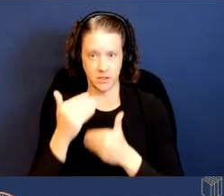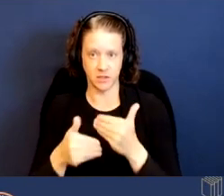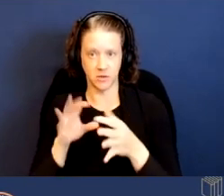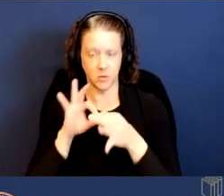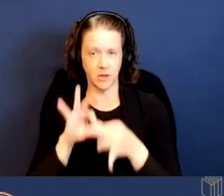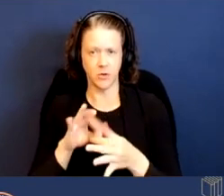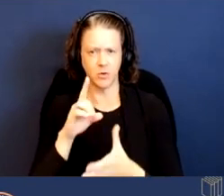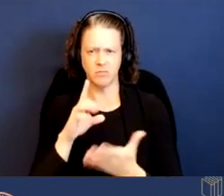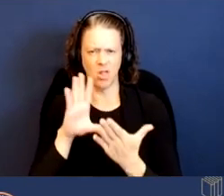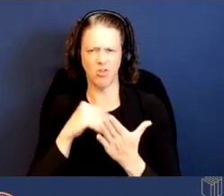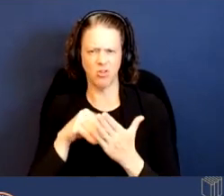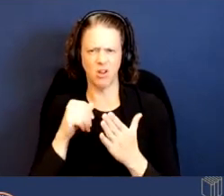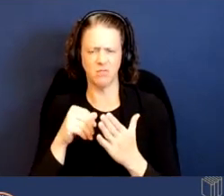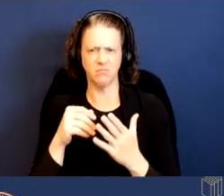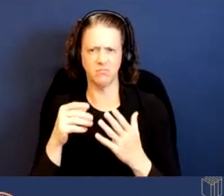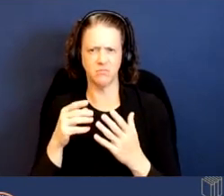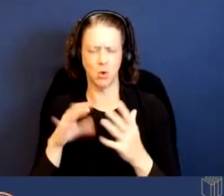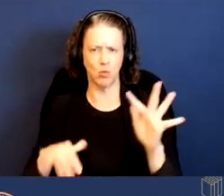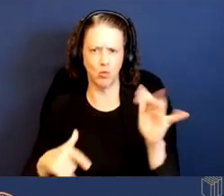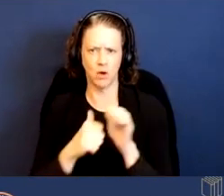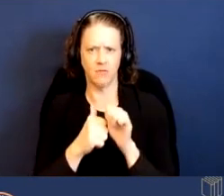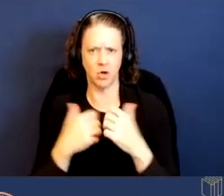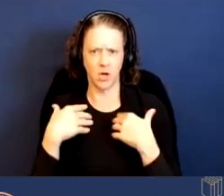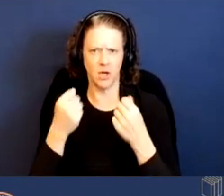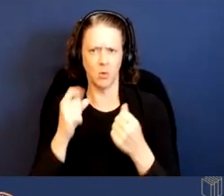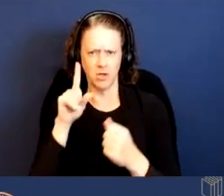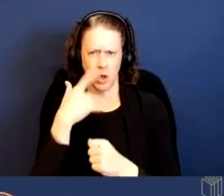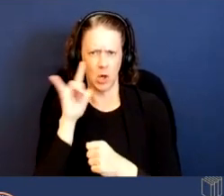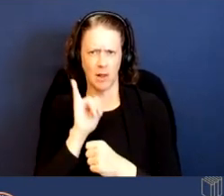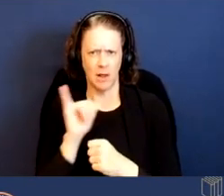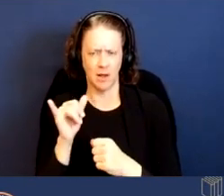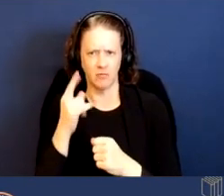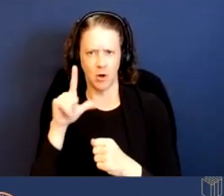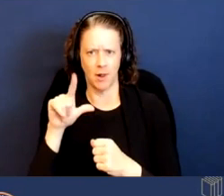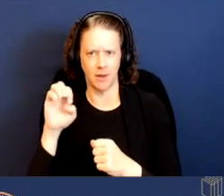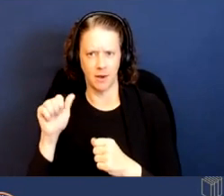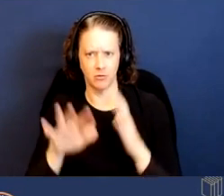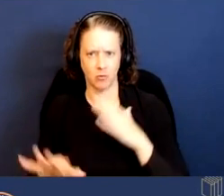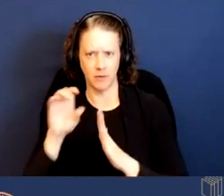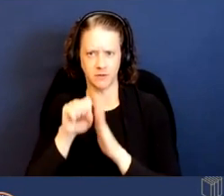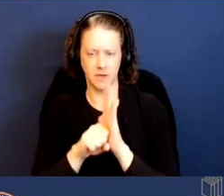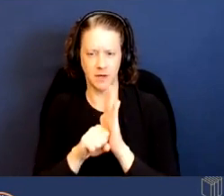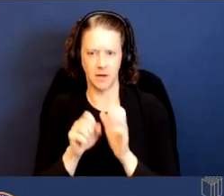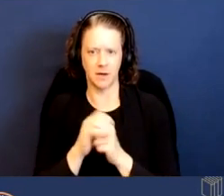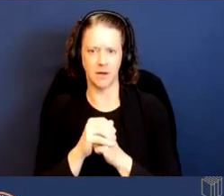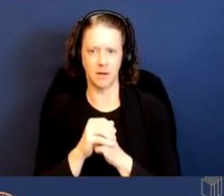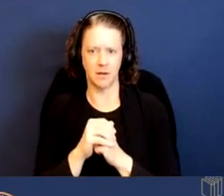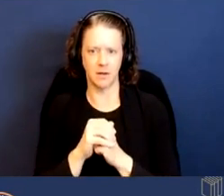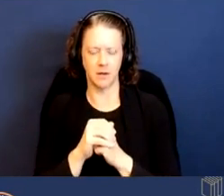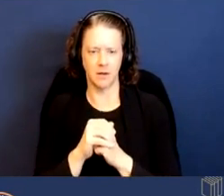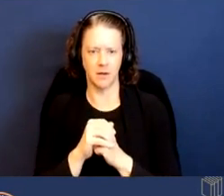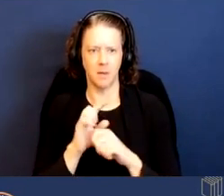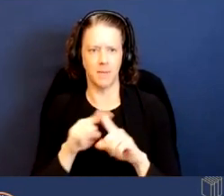learning recovery look like for LEAs across the state. But in terms of really looking at, in terms of what are those